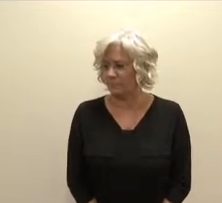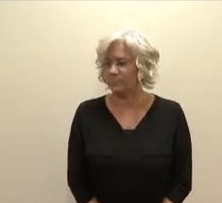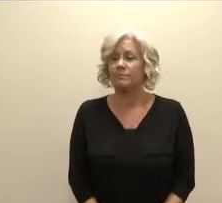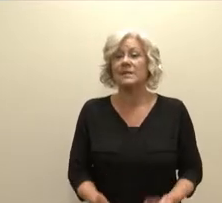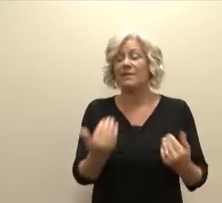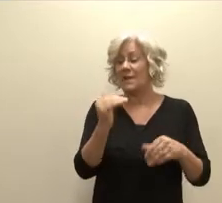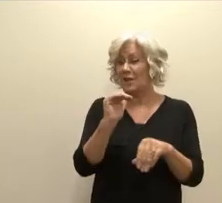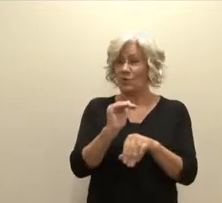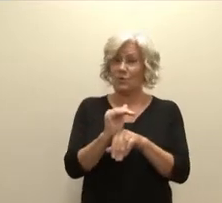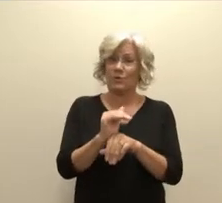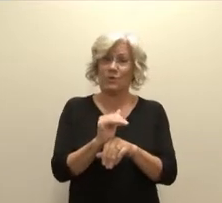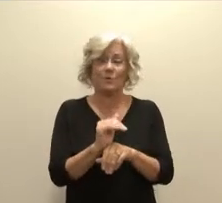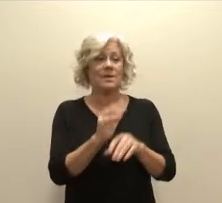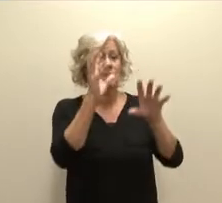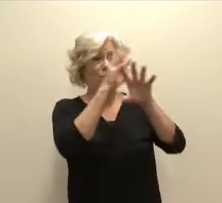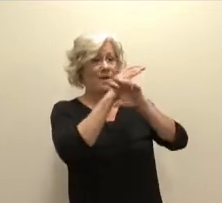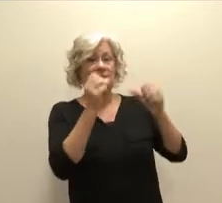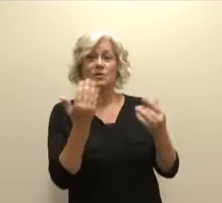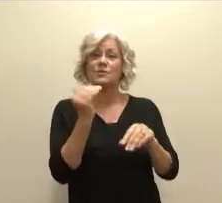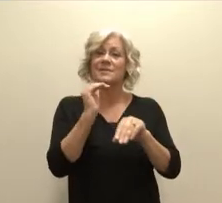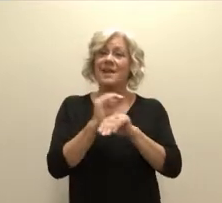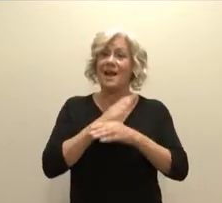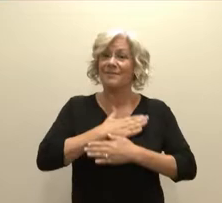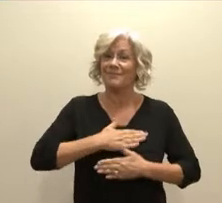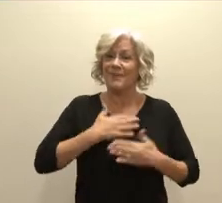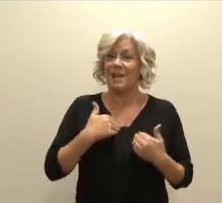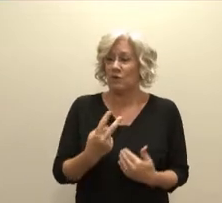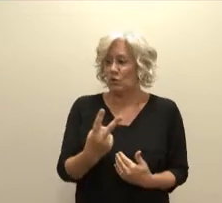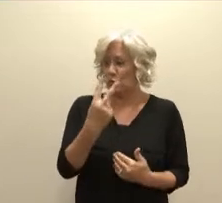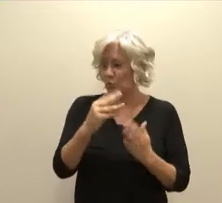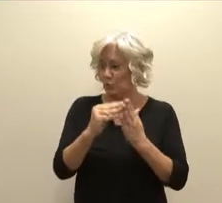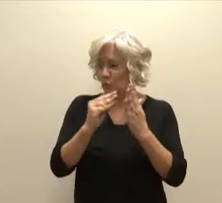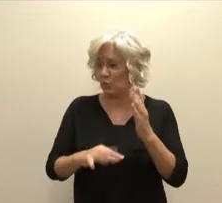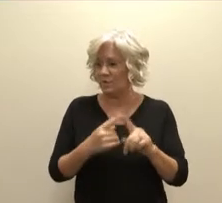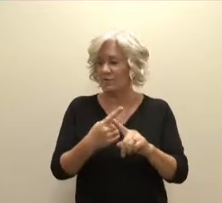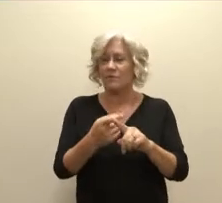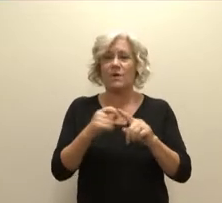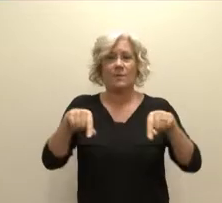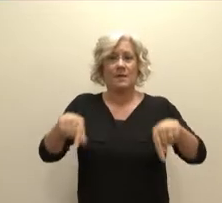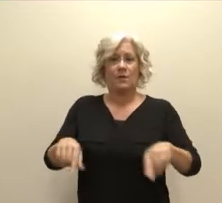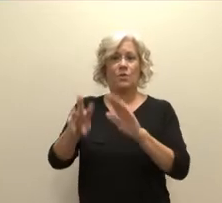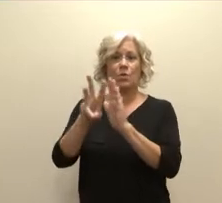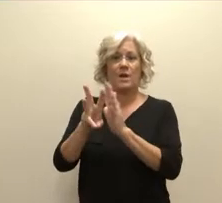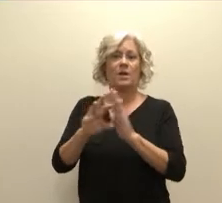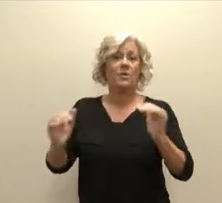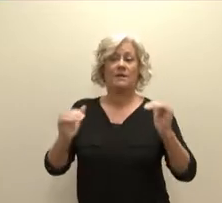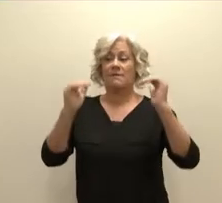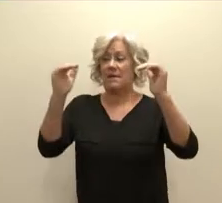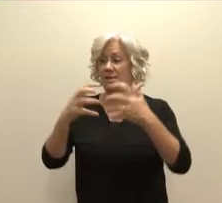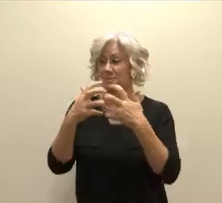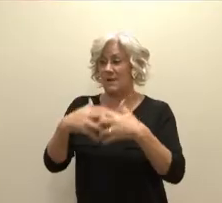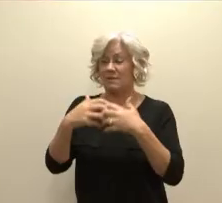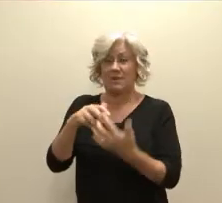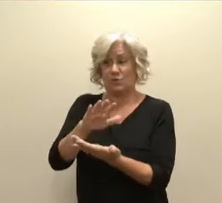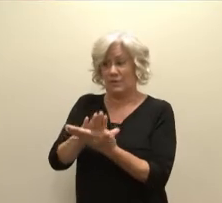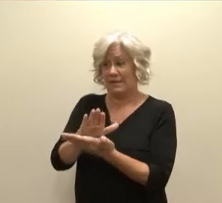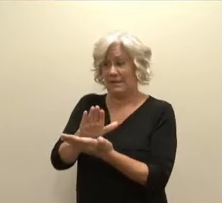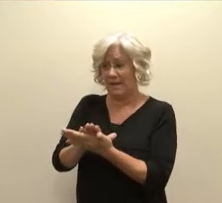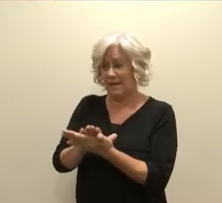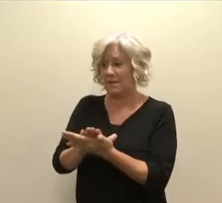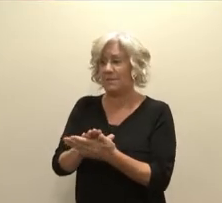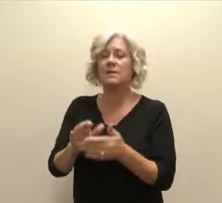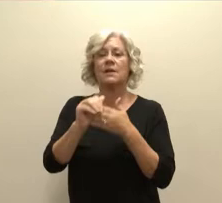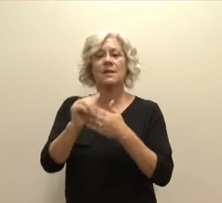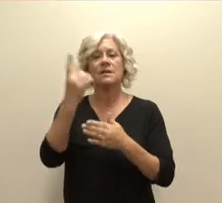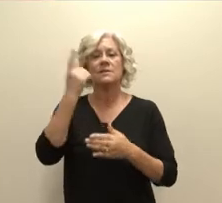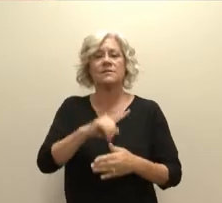Thank you, Madam President. Tonight, we're pleased to have two students from the Greater Waco Advanced Manufacturing Academy to lead us in the